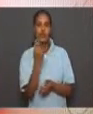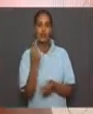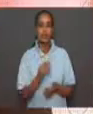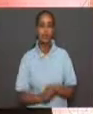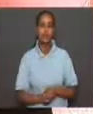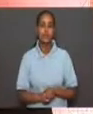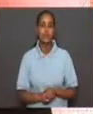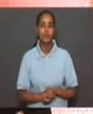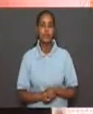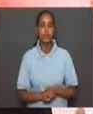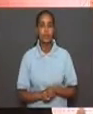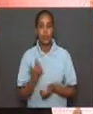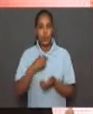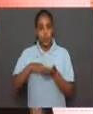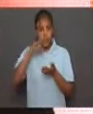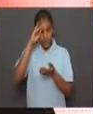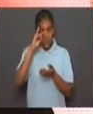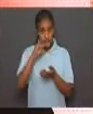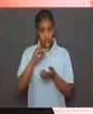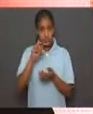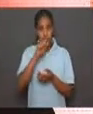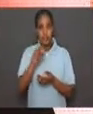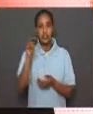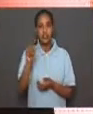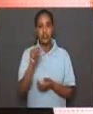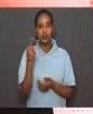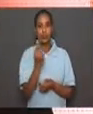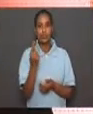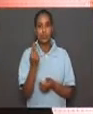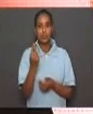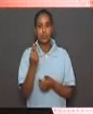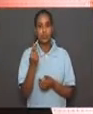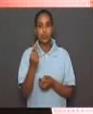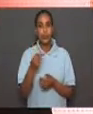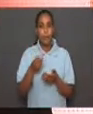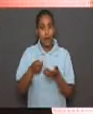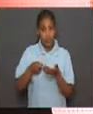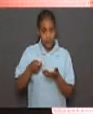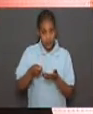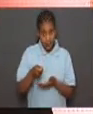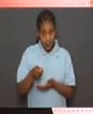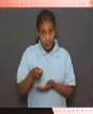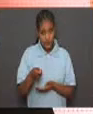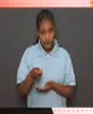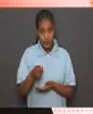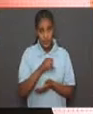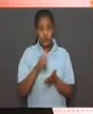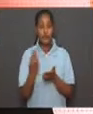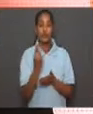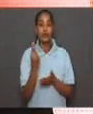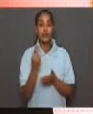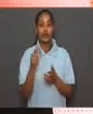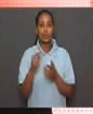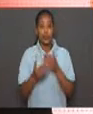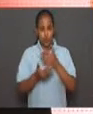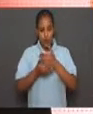uses. We learned that zinc is used in batteries. It is used